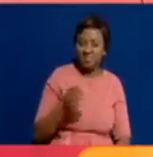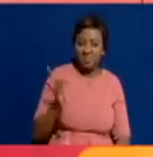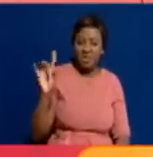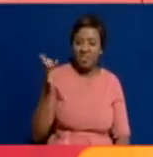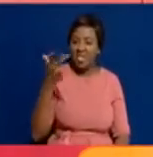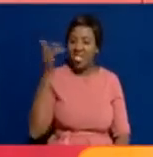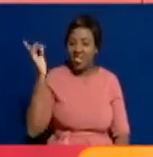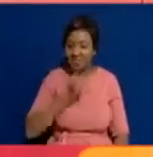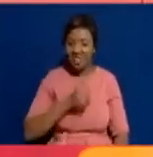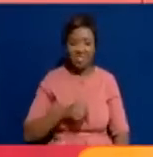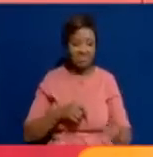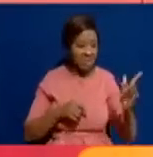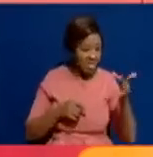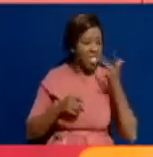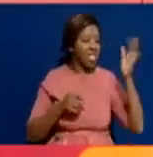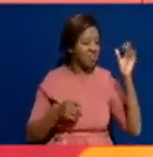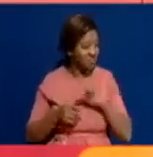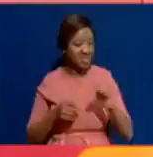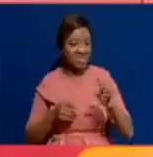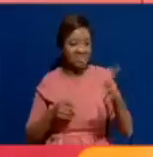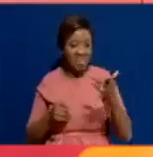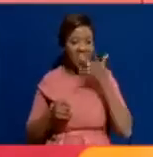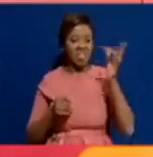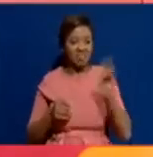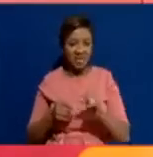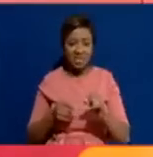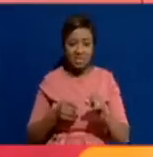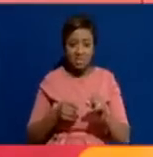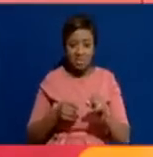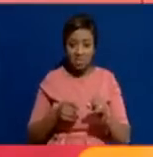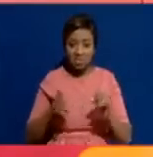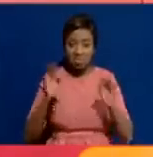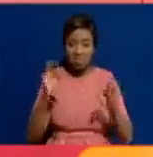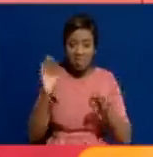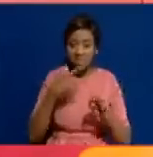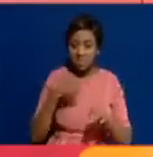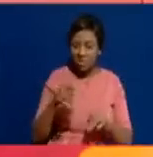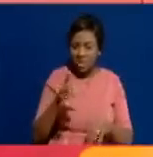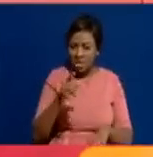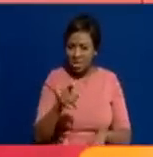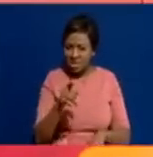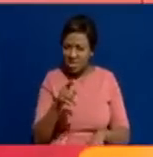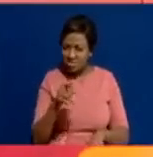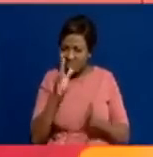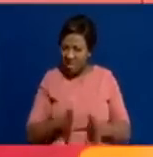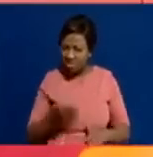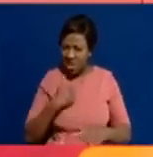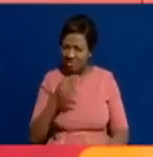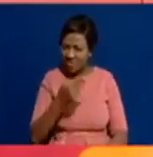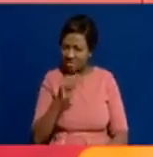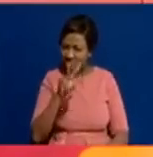if you ask someone, how does a HIV positive person look like? They're like, oh, I'm a Konda Kidogo. Like,